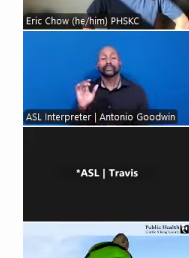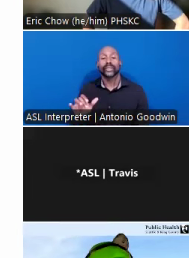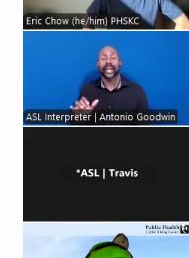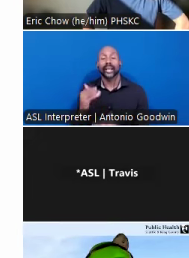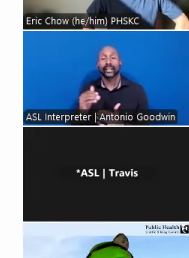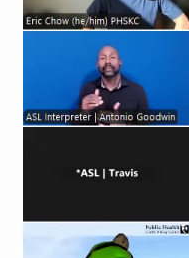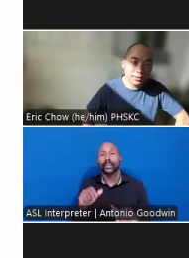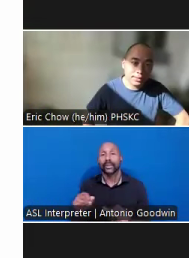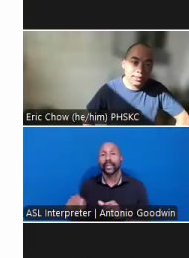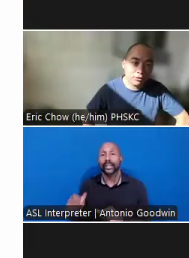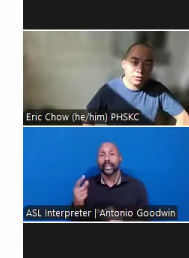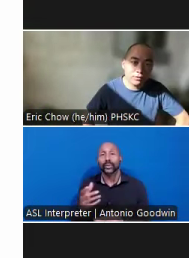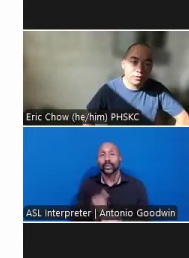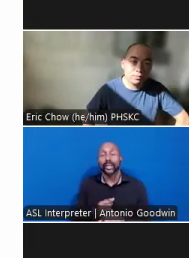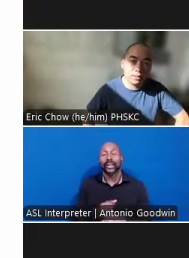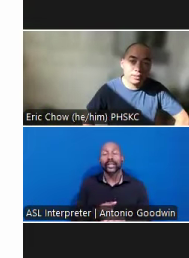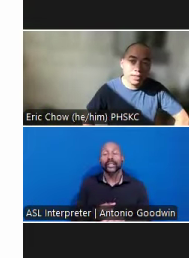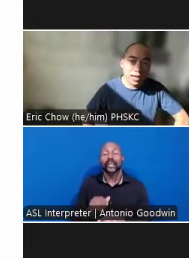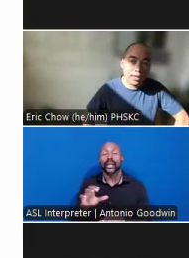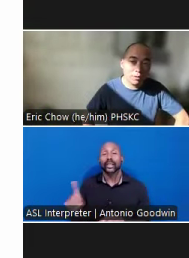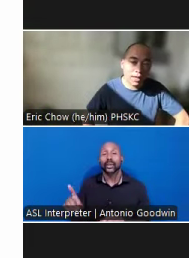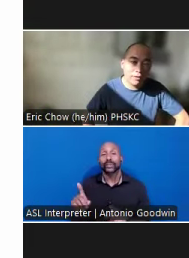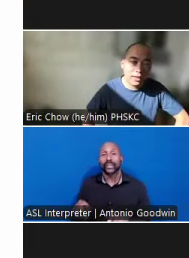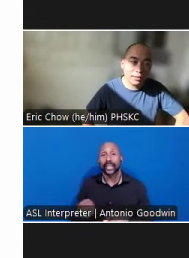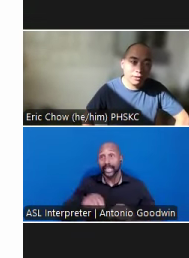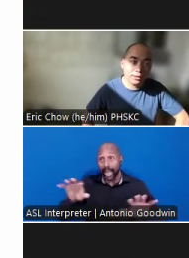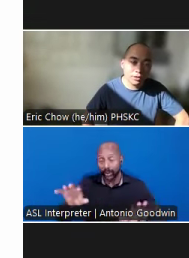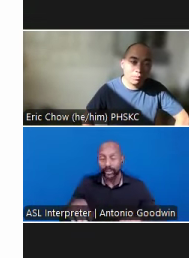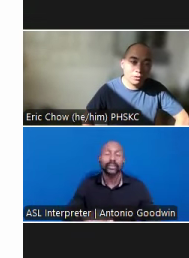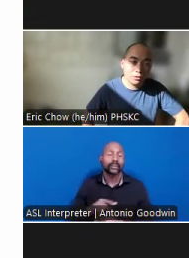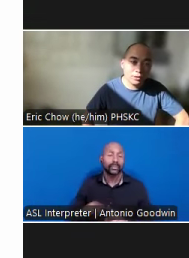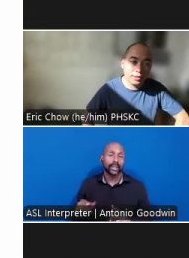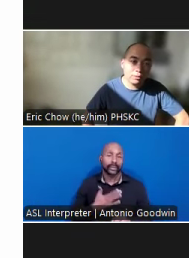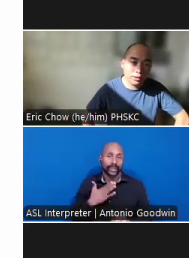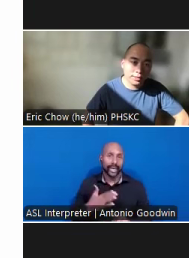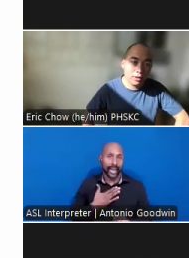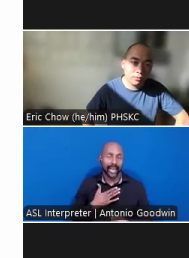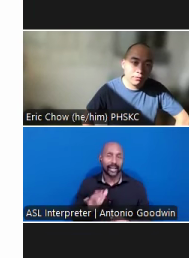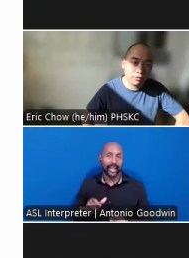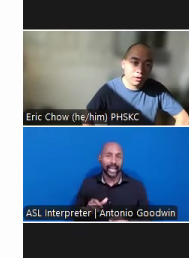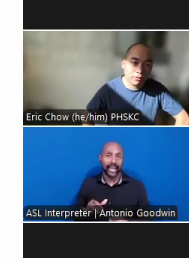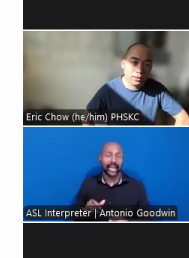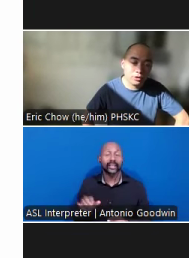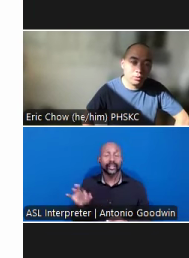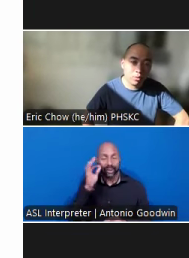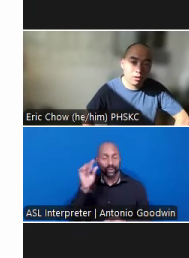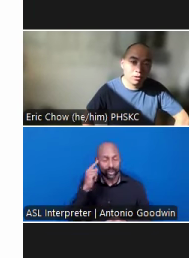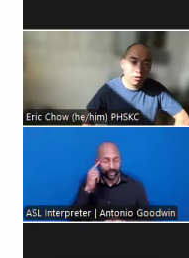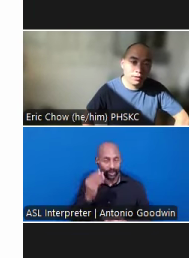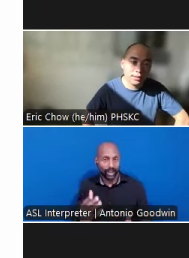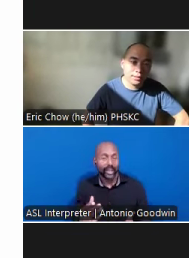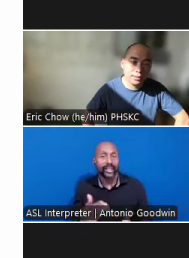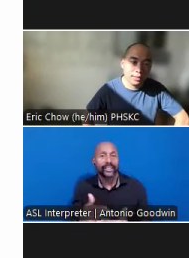get COVID tests out to folks. But I am glad that there is this opportunity once again through the federal government to